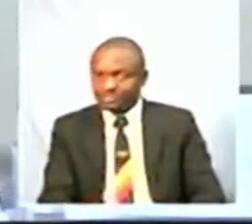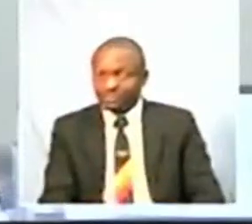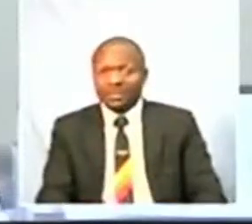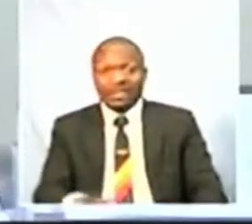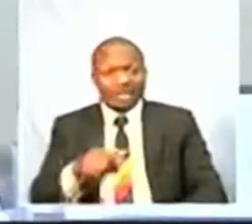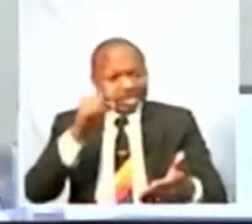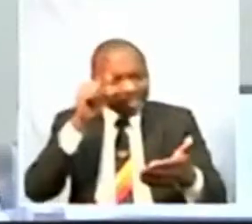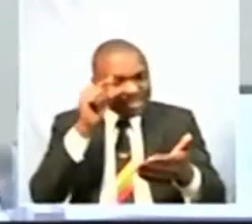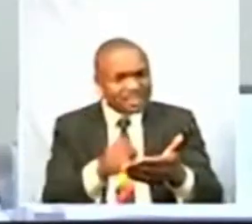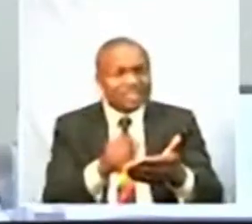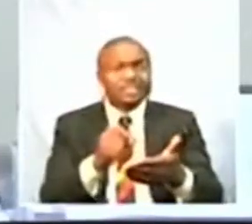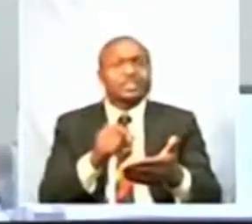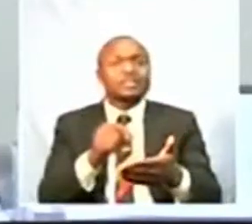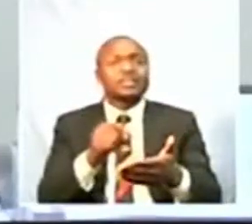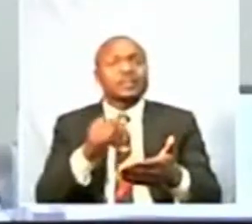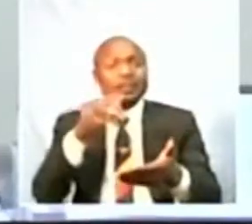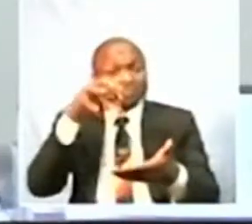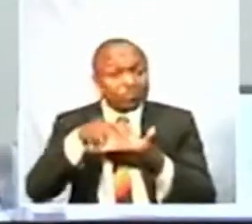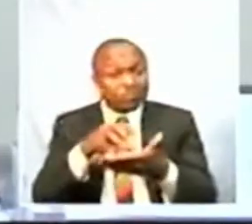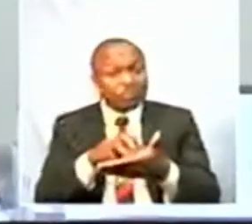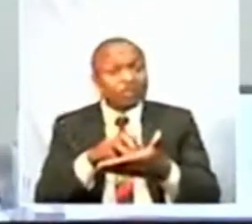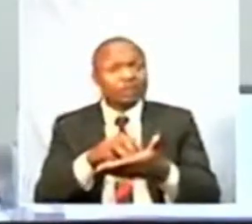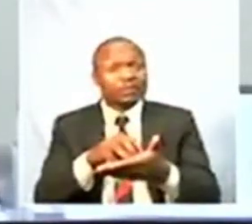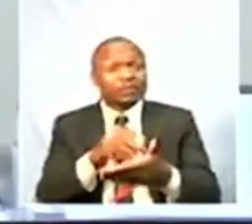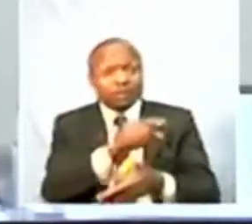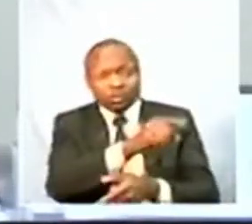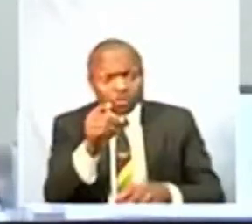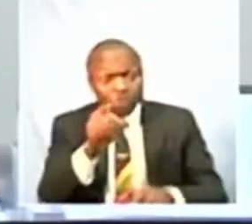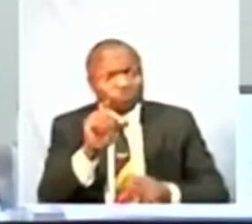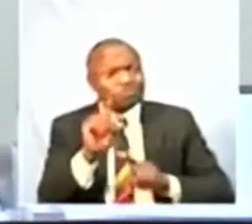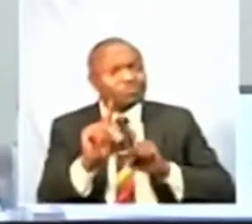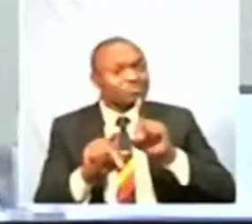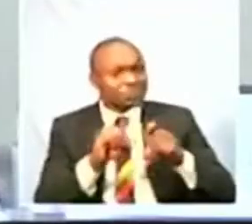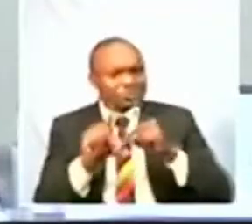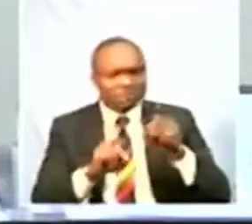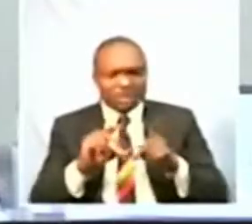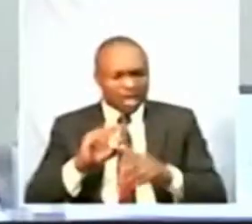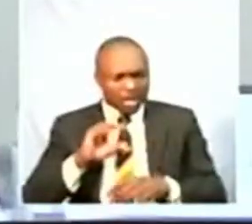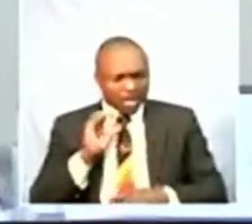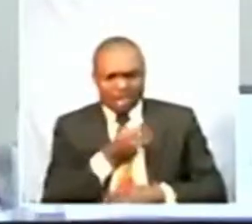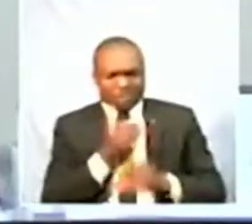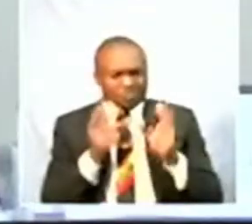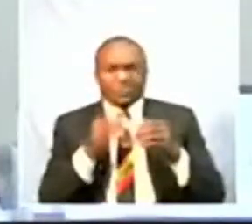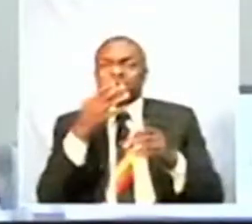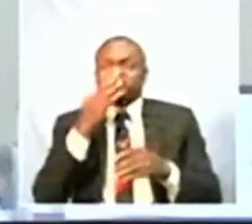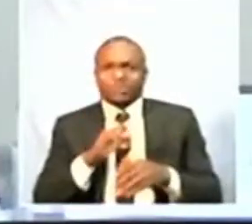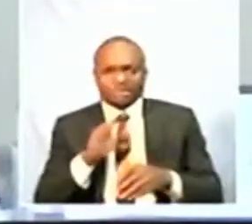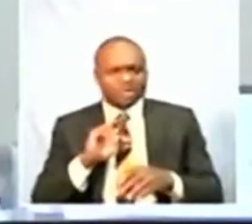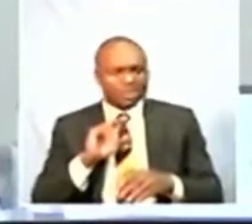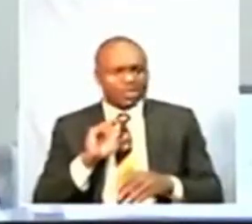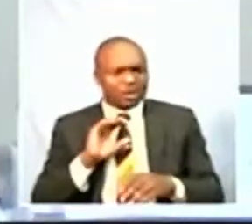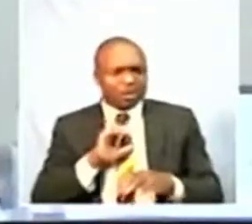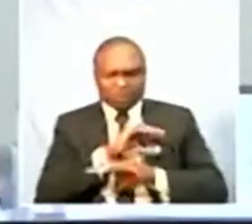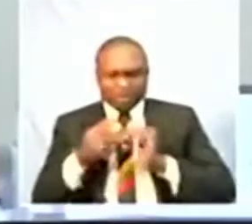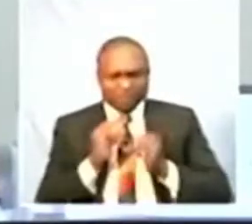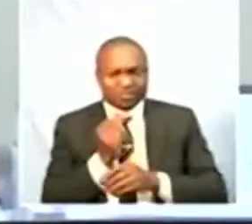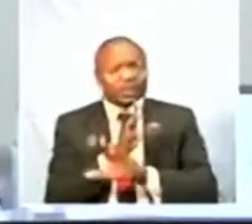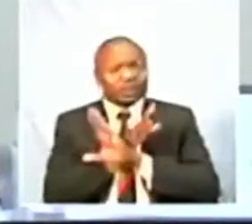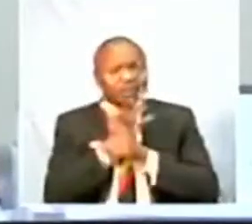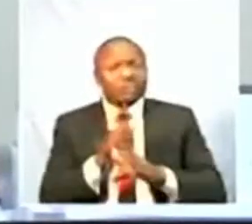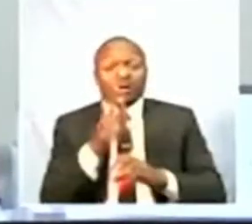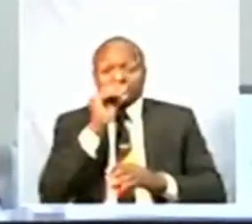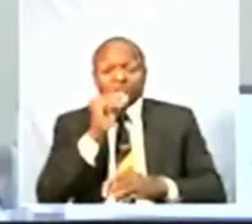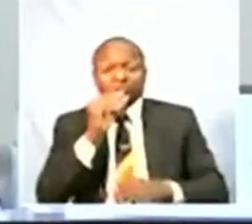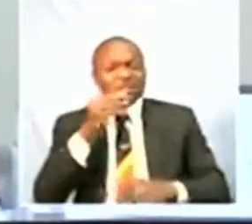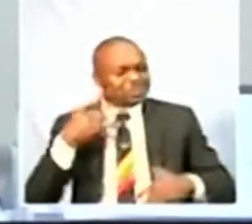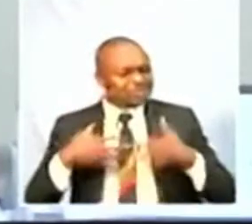This matter should be cascaded to you people. Our committee, it's sad, we are Zambians. We speak with emotions because